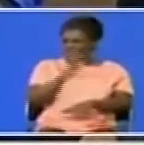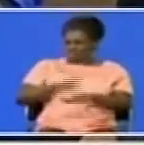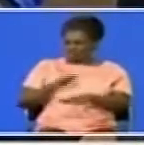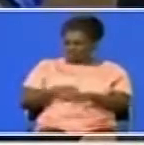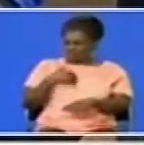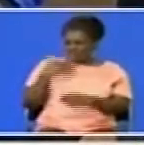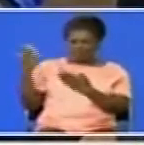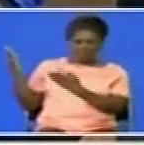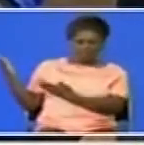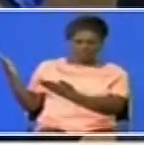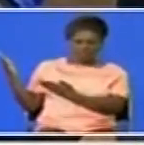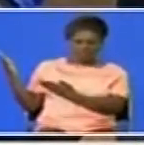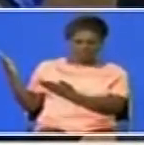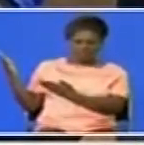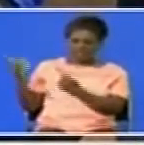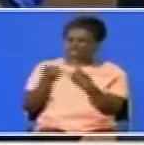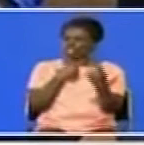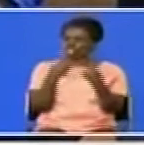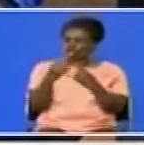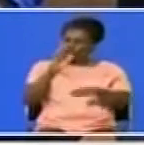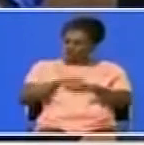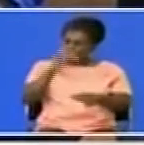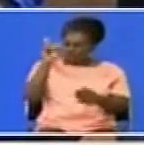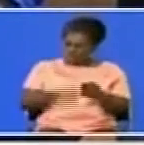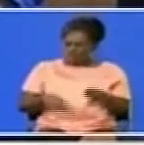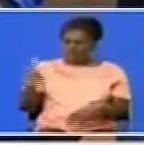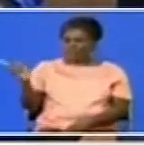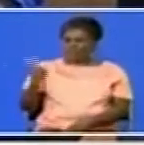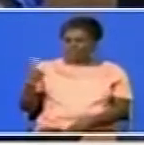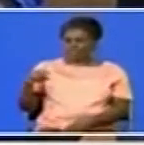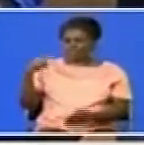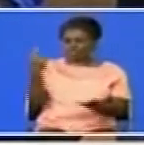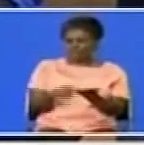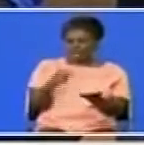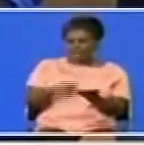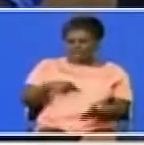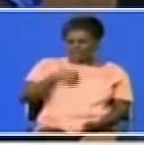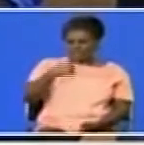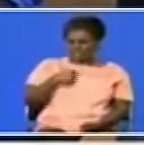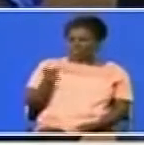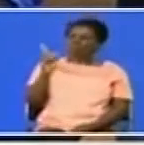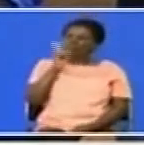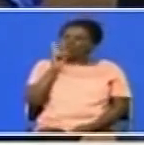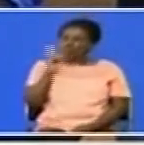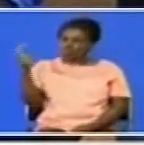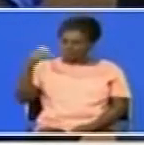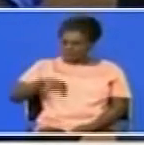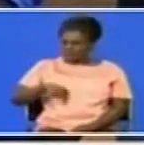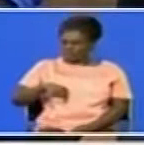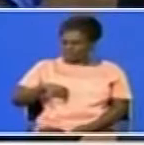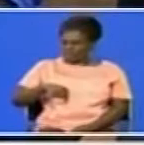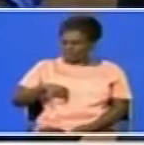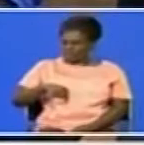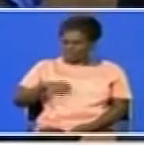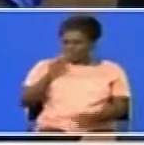with us. Let's start by talking about President Yoweri Museveni's visit here tomorrow. He's here to talk about the